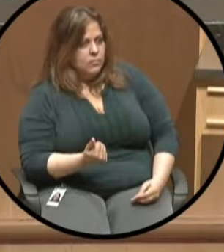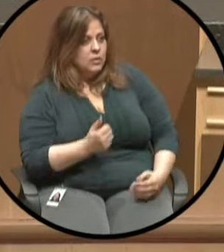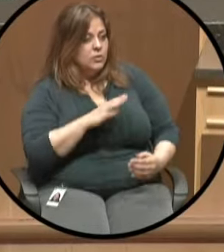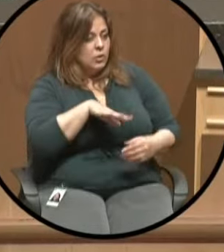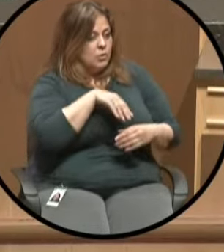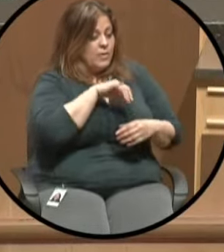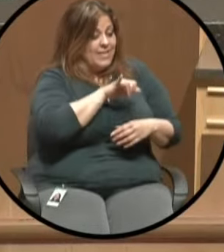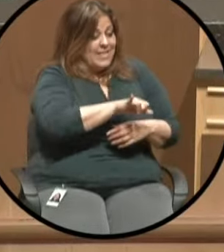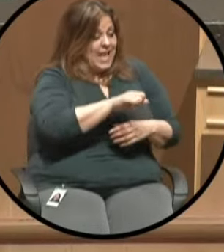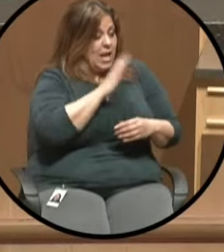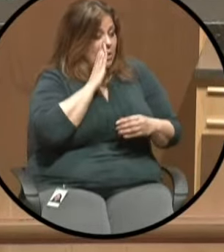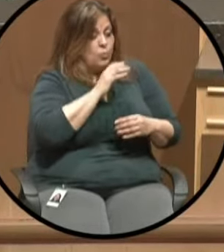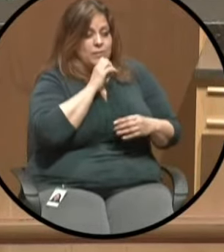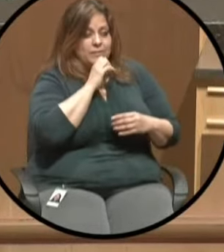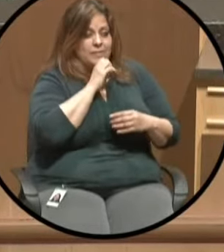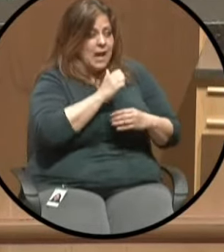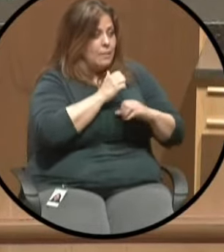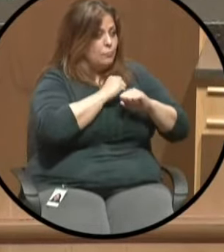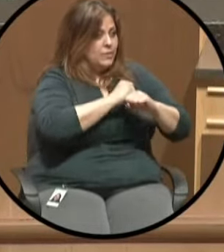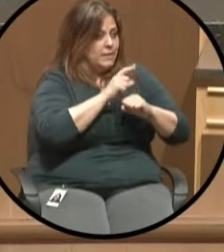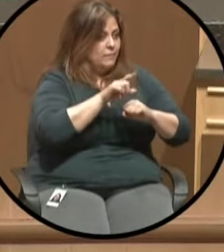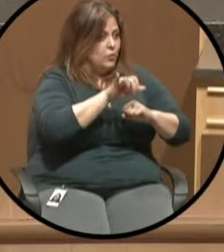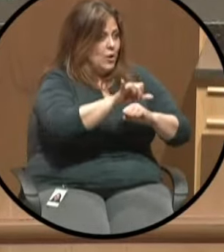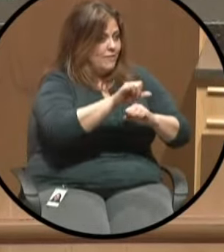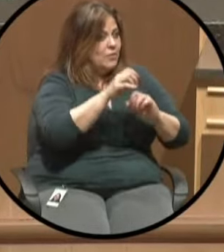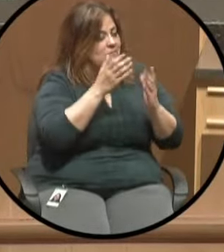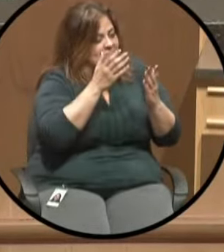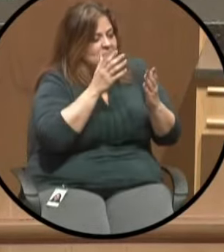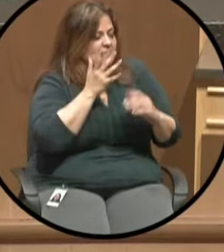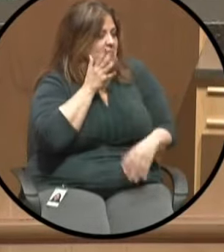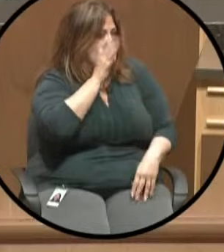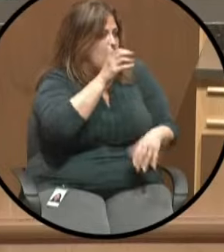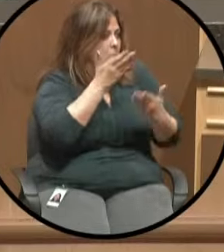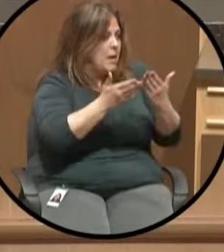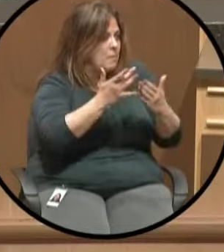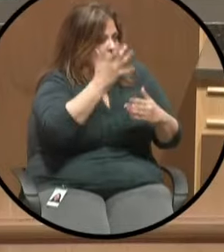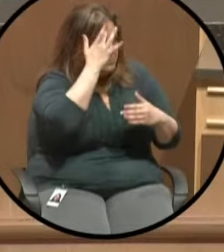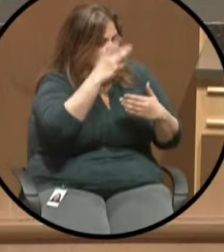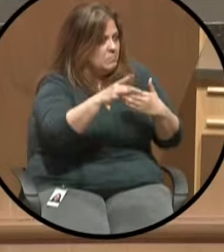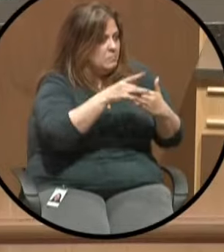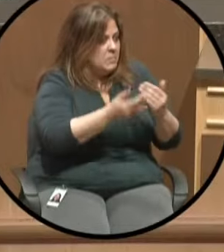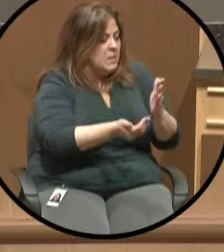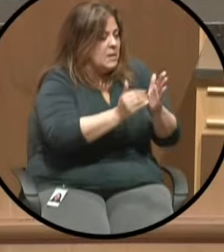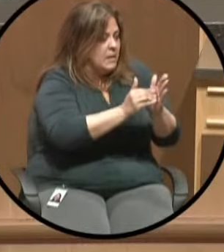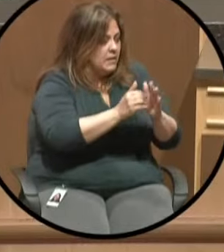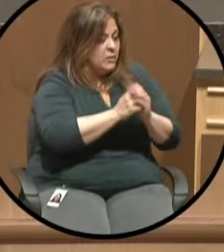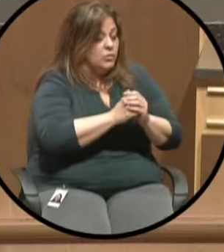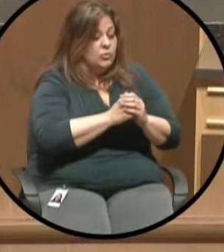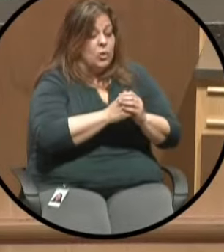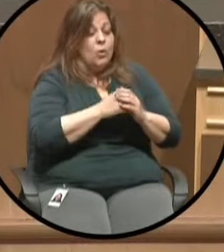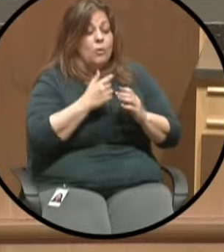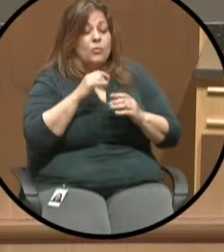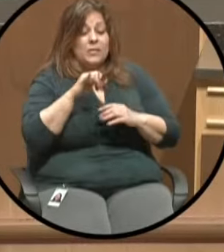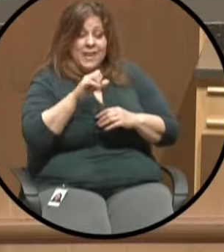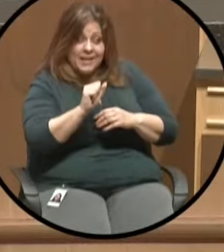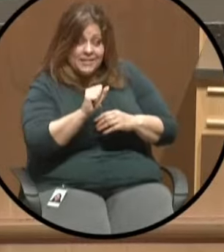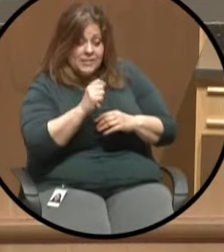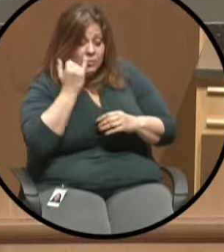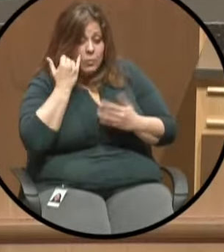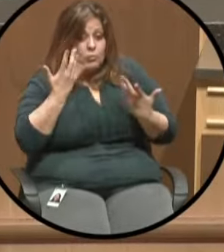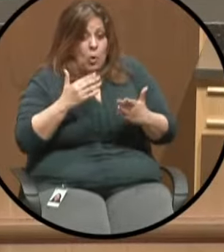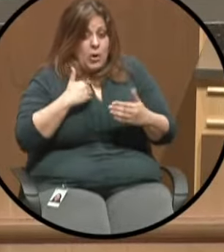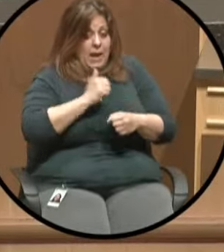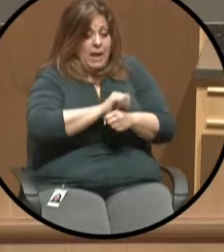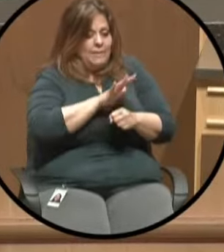protect you from becoming reinfected. So yes, we do highly encourage even those who've had COVID in the past